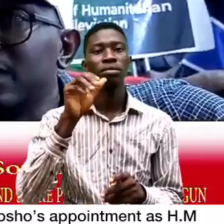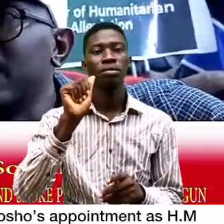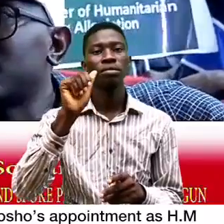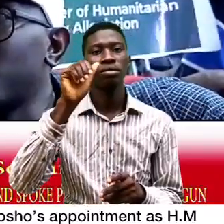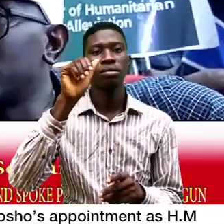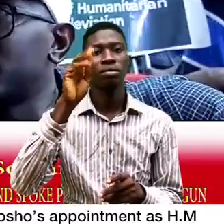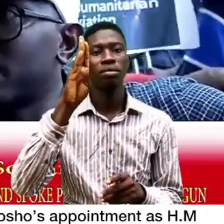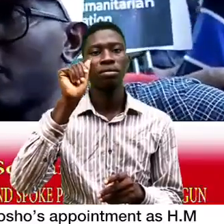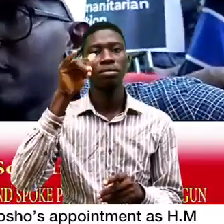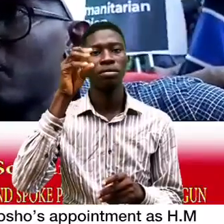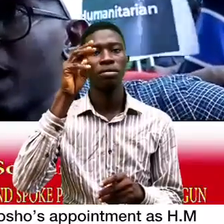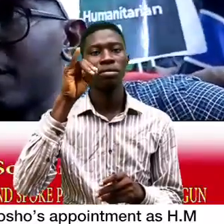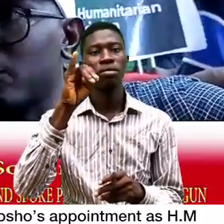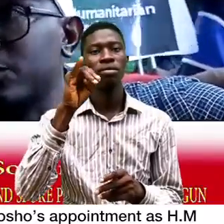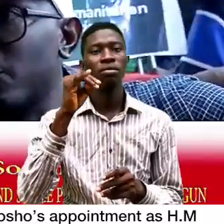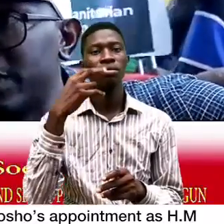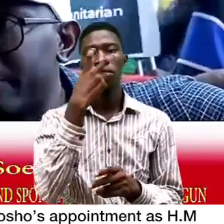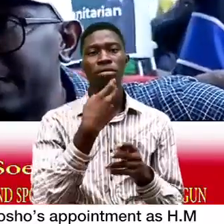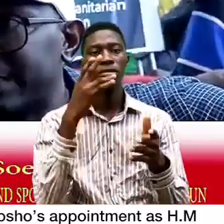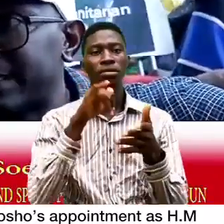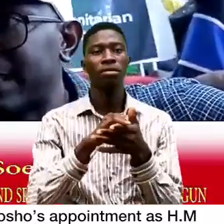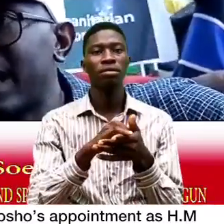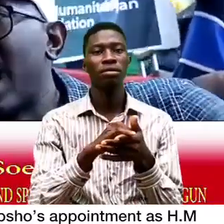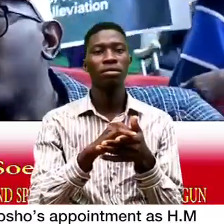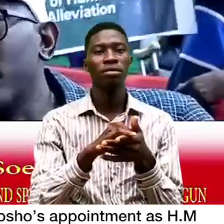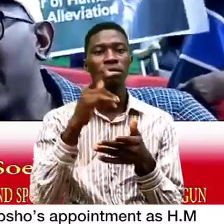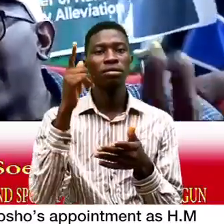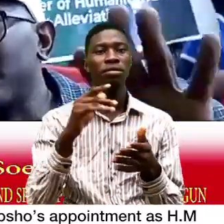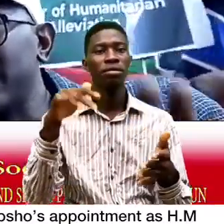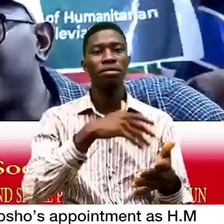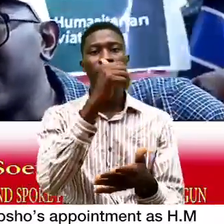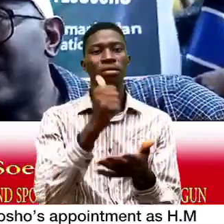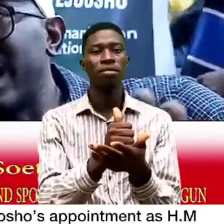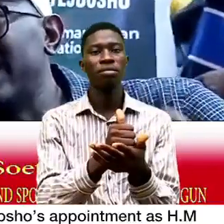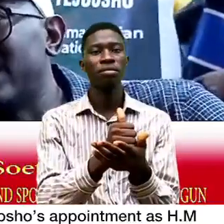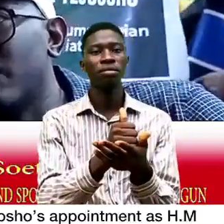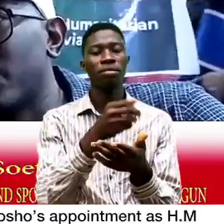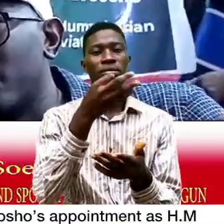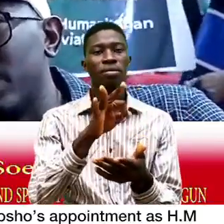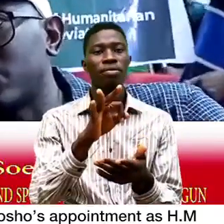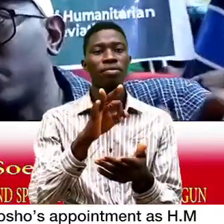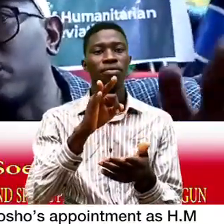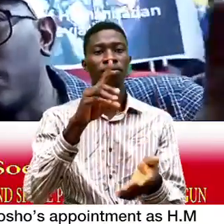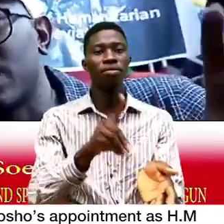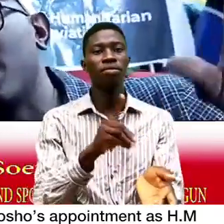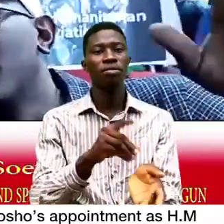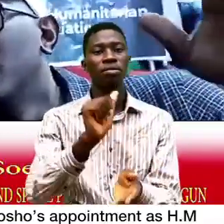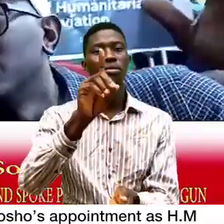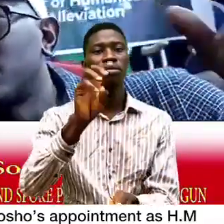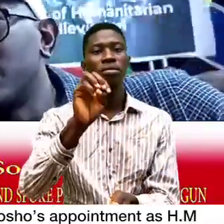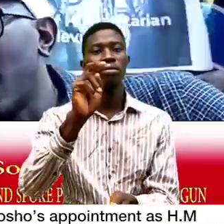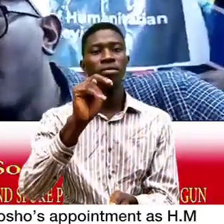Abayomi Soetan, noted that the endorsement of Dr. Adenike